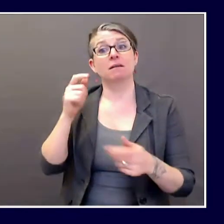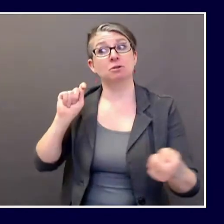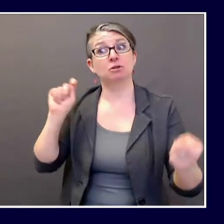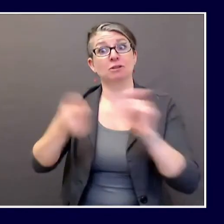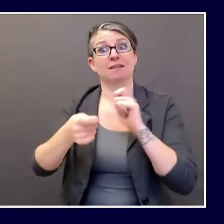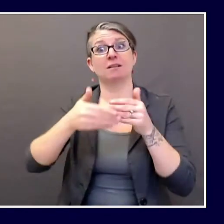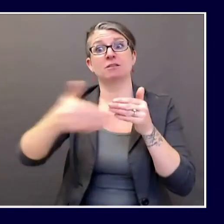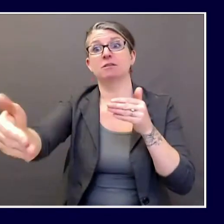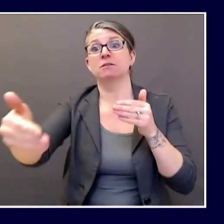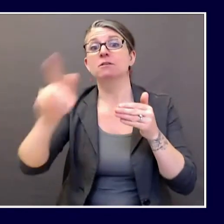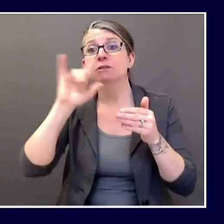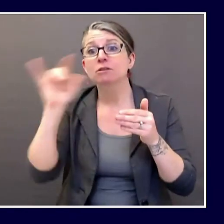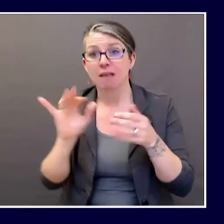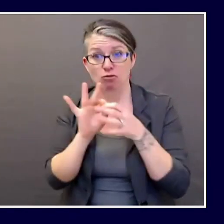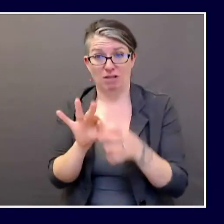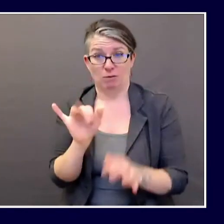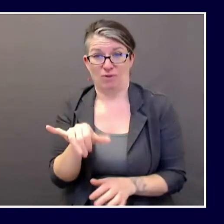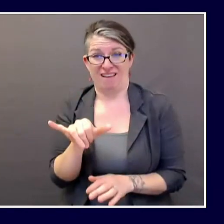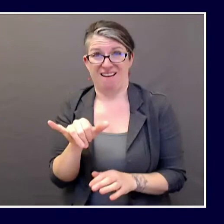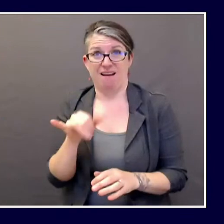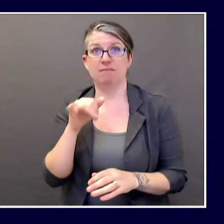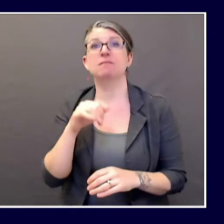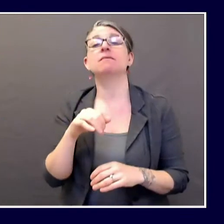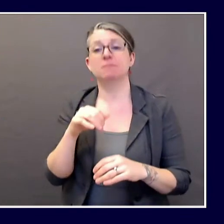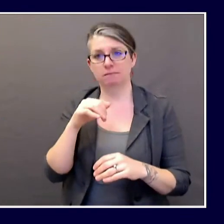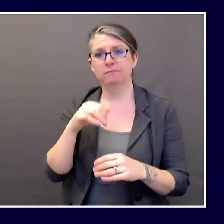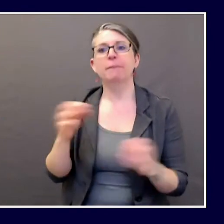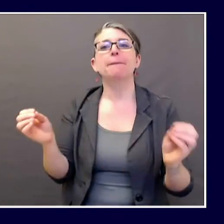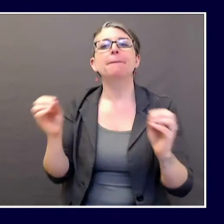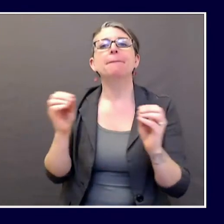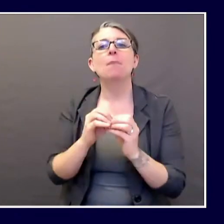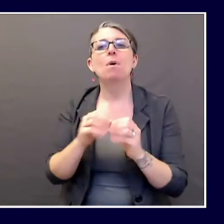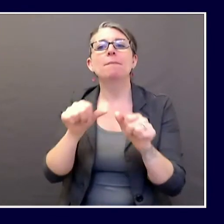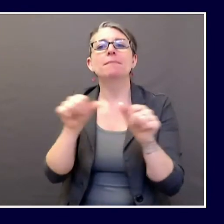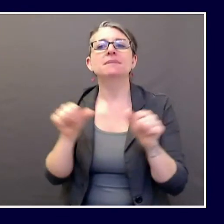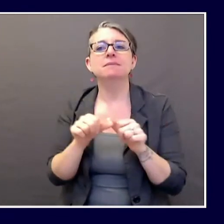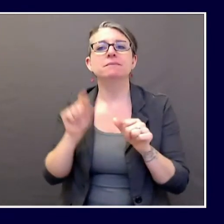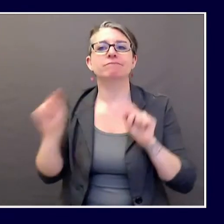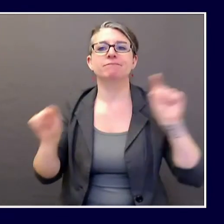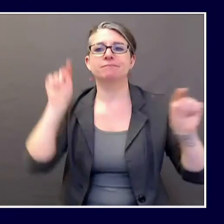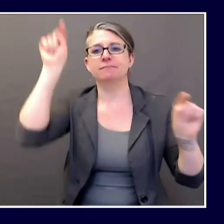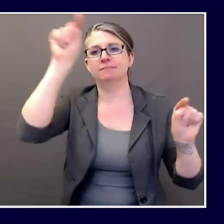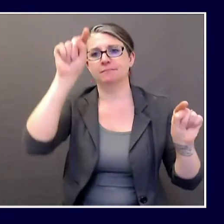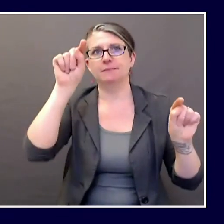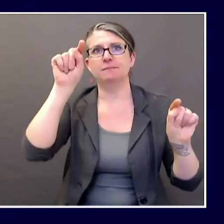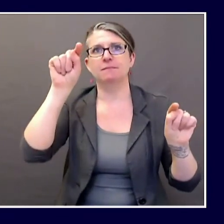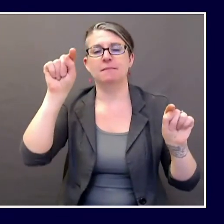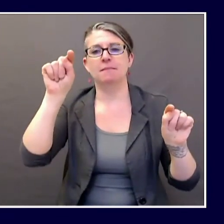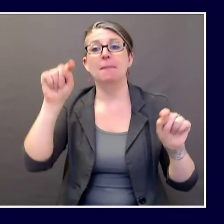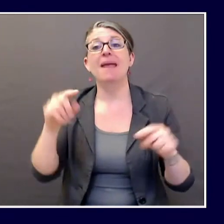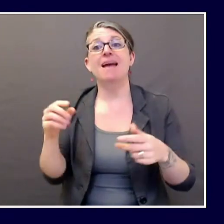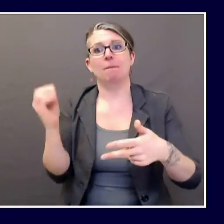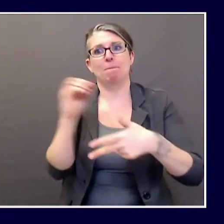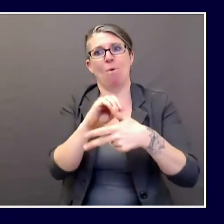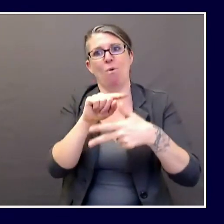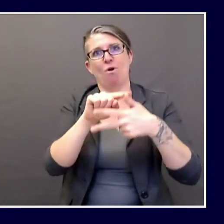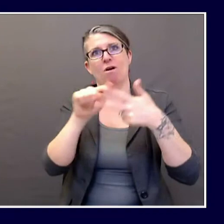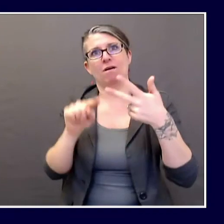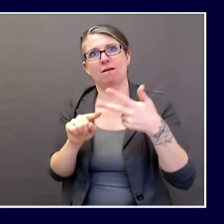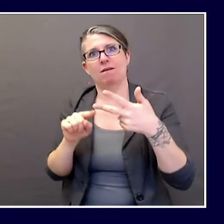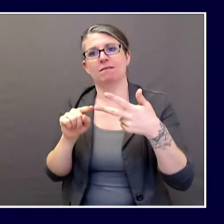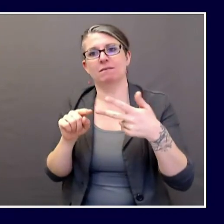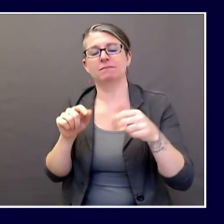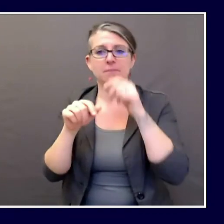vaccine being made available. Right now, for the most part, vaccine is available through certain channels, retail pharmacies, the